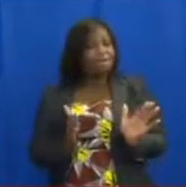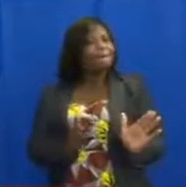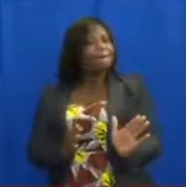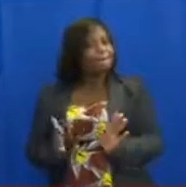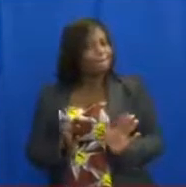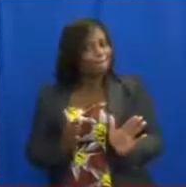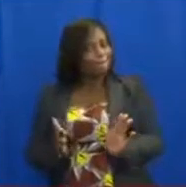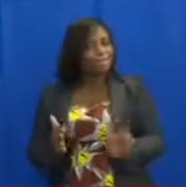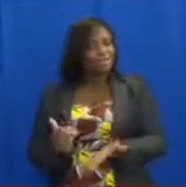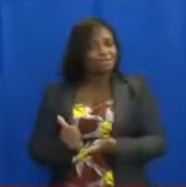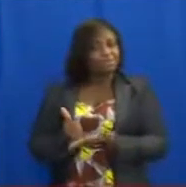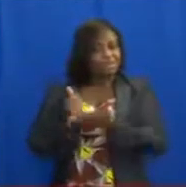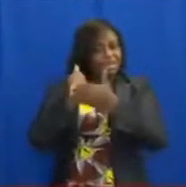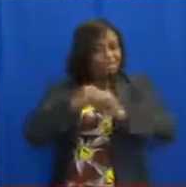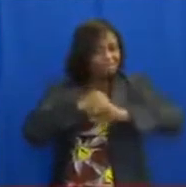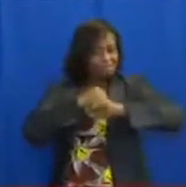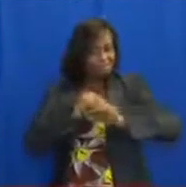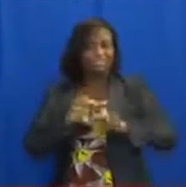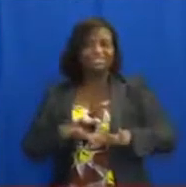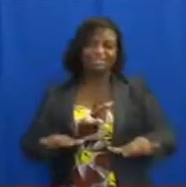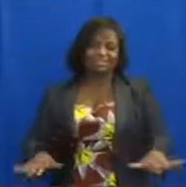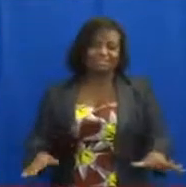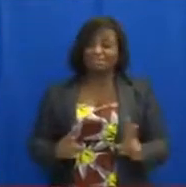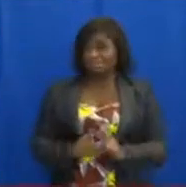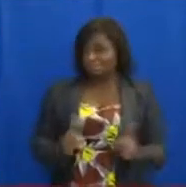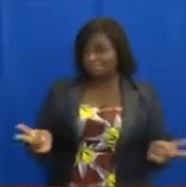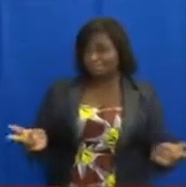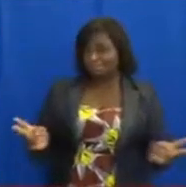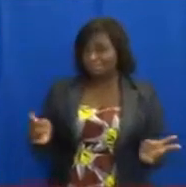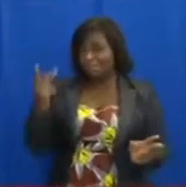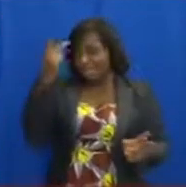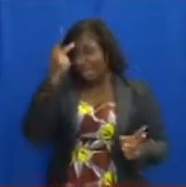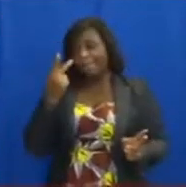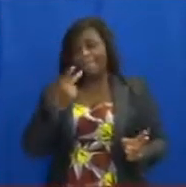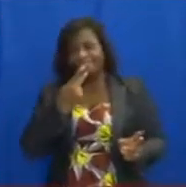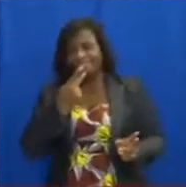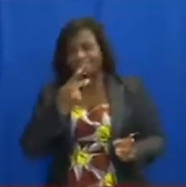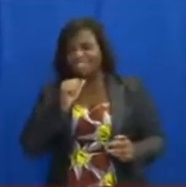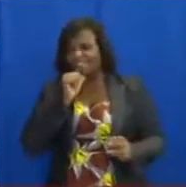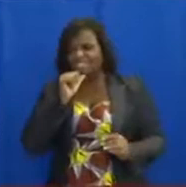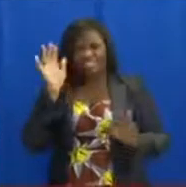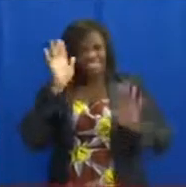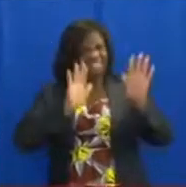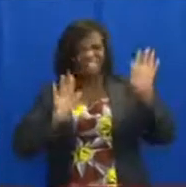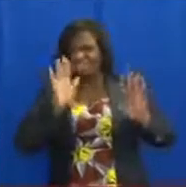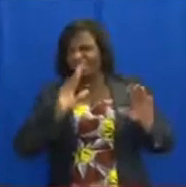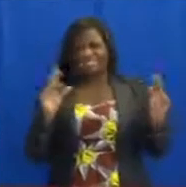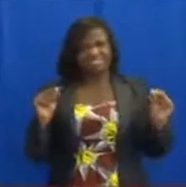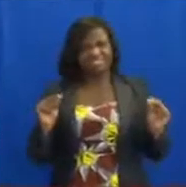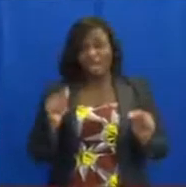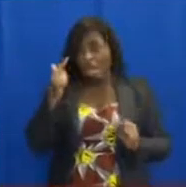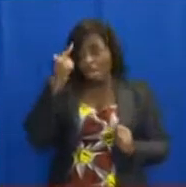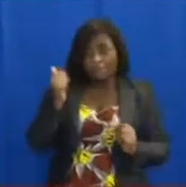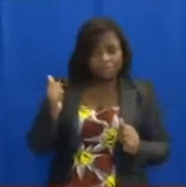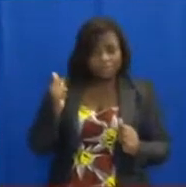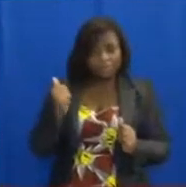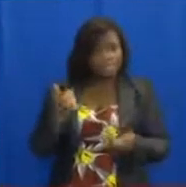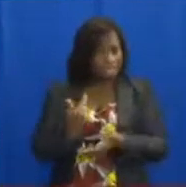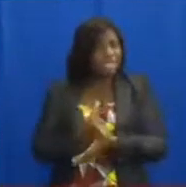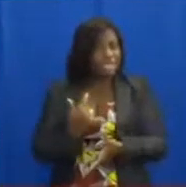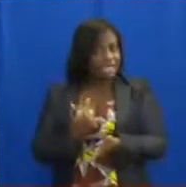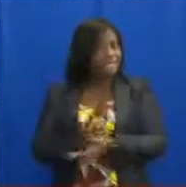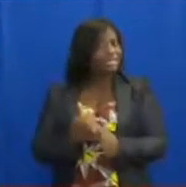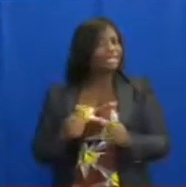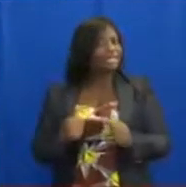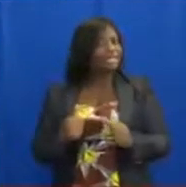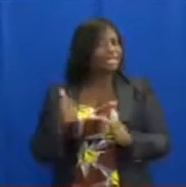Wɔtɛgbɛgyia no, ni ba bogbɛkɛ biae. No ɛwɔ follow it. Yɛka nyɛ musu ahyanye. Ejake